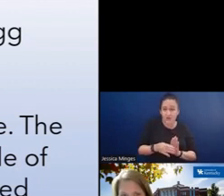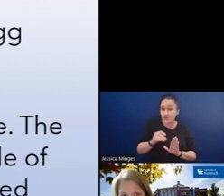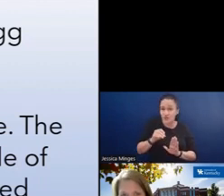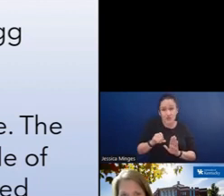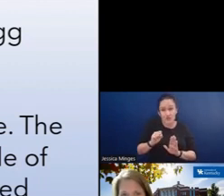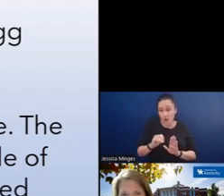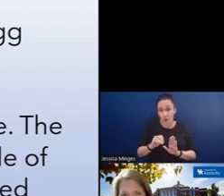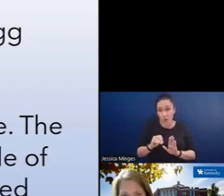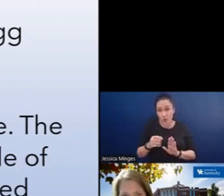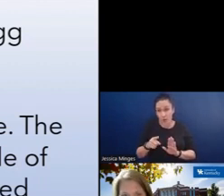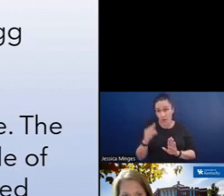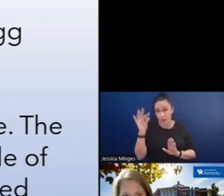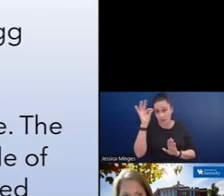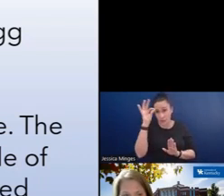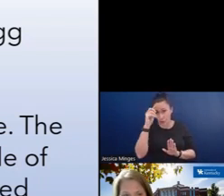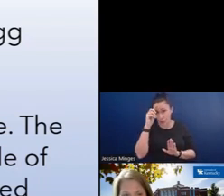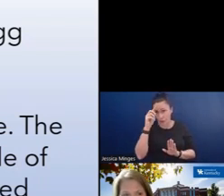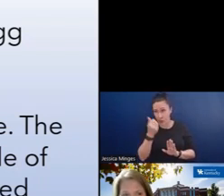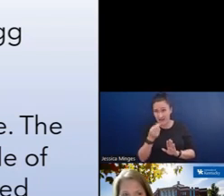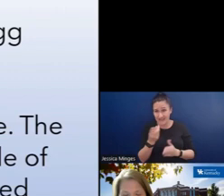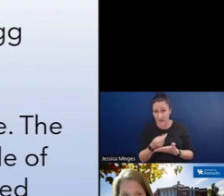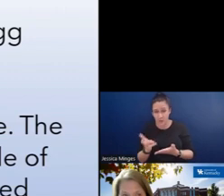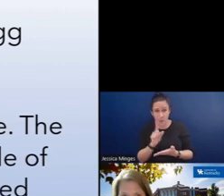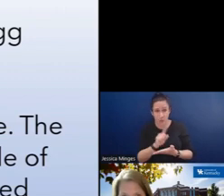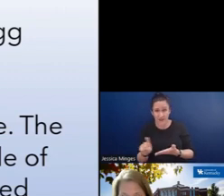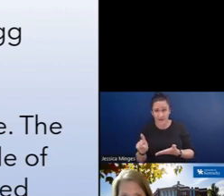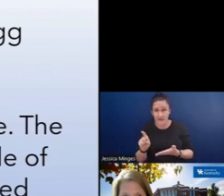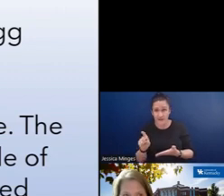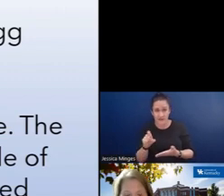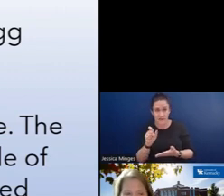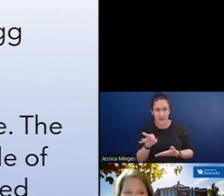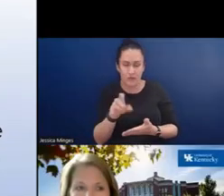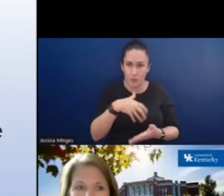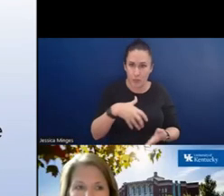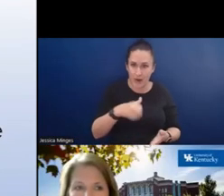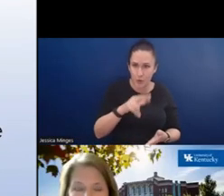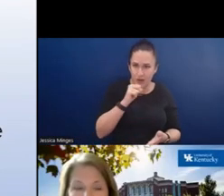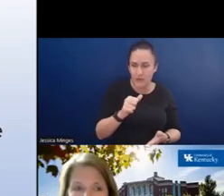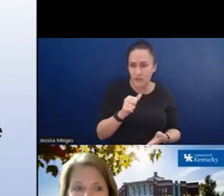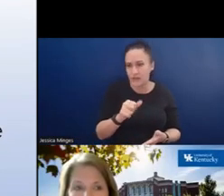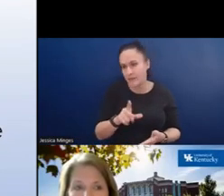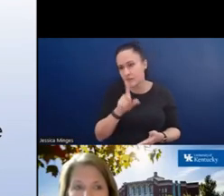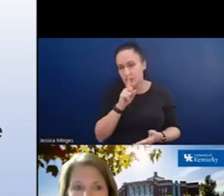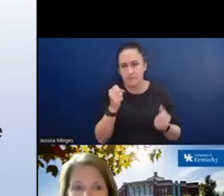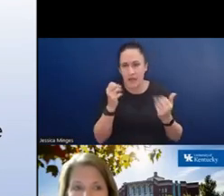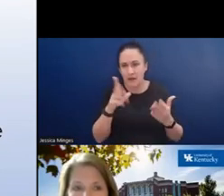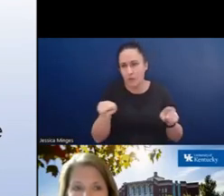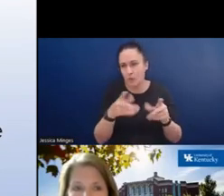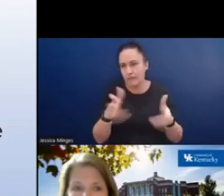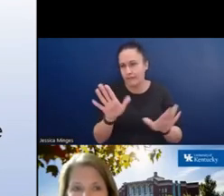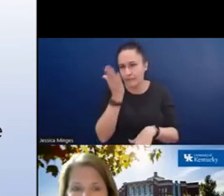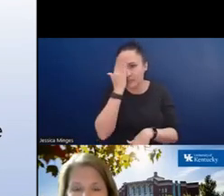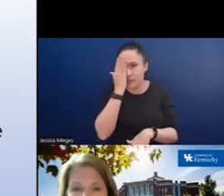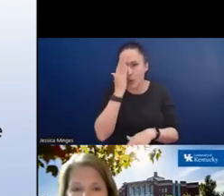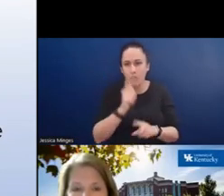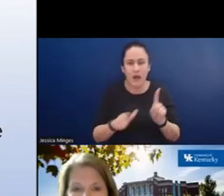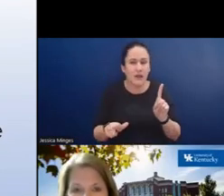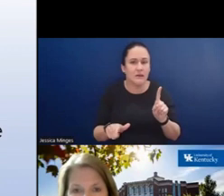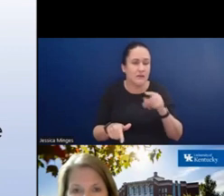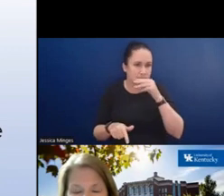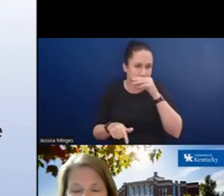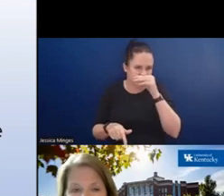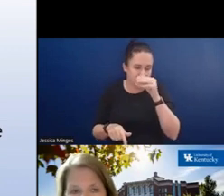actually pregnant for several weeks, as I think a lot of you all probably already know that. But knowing